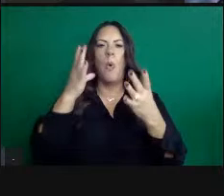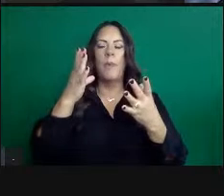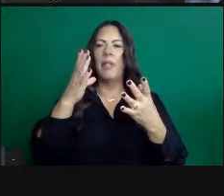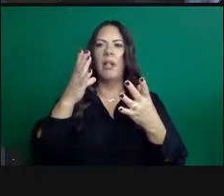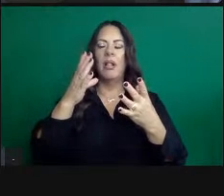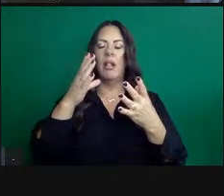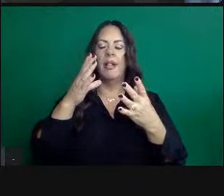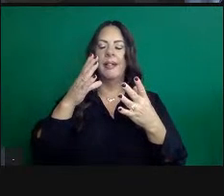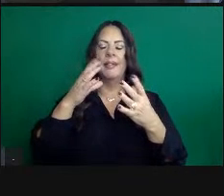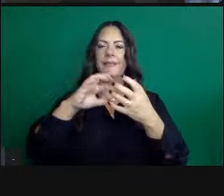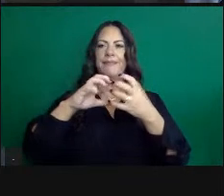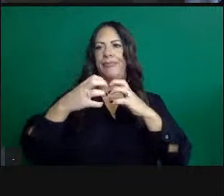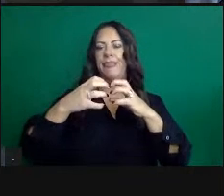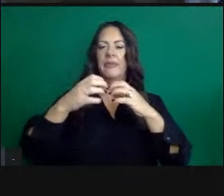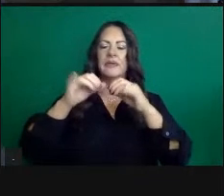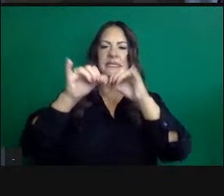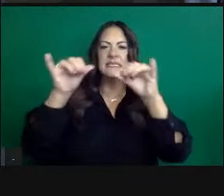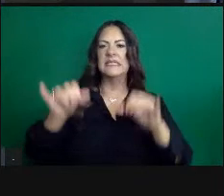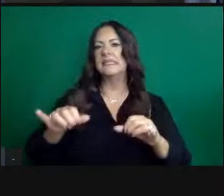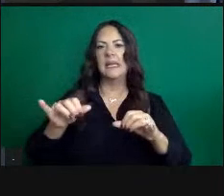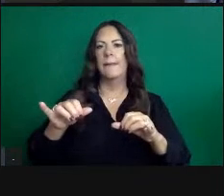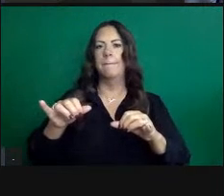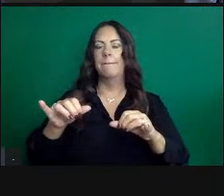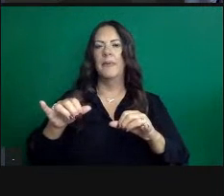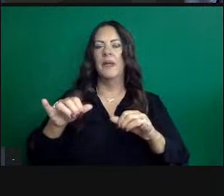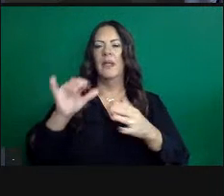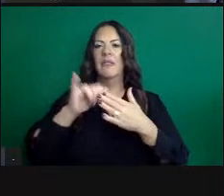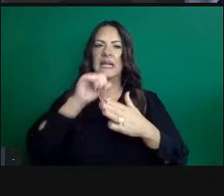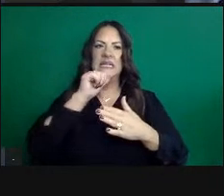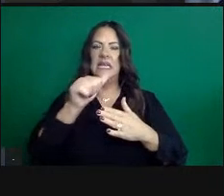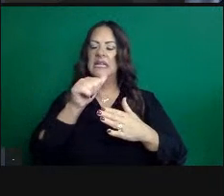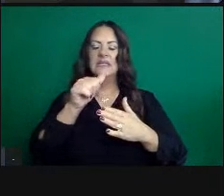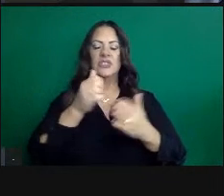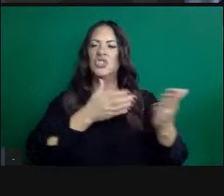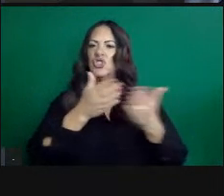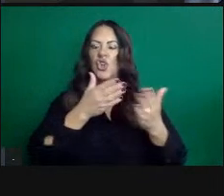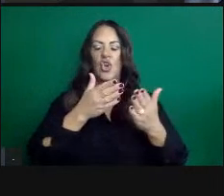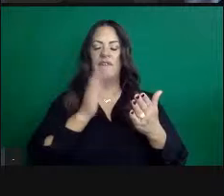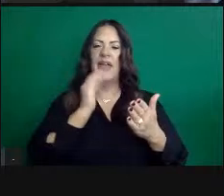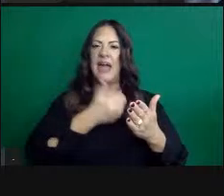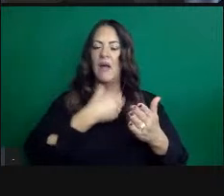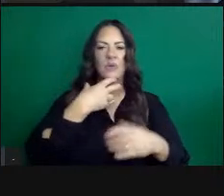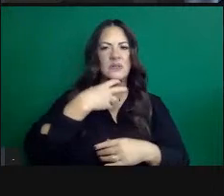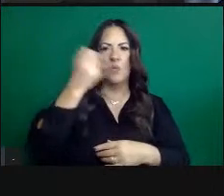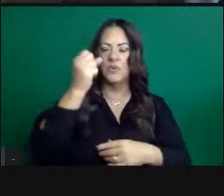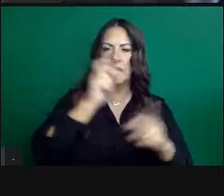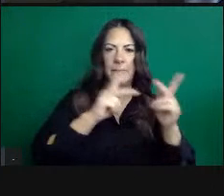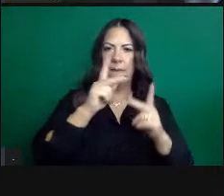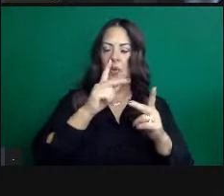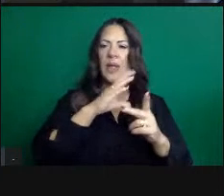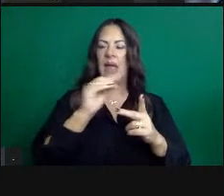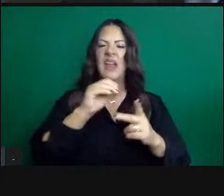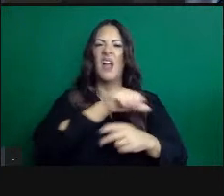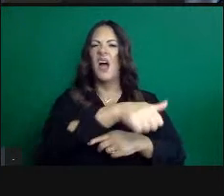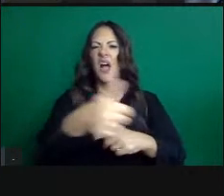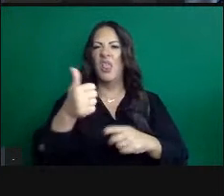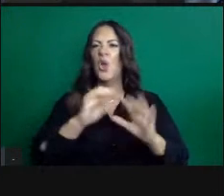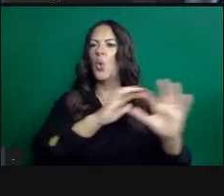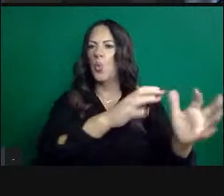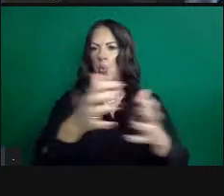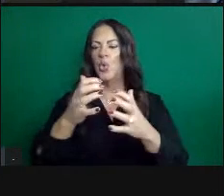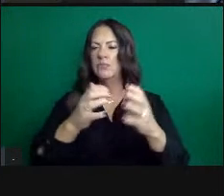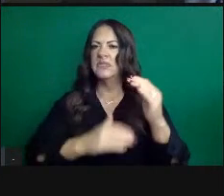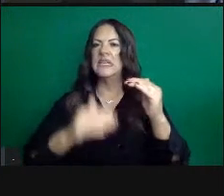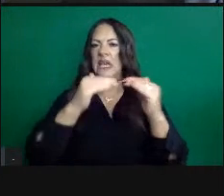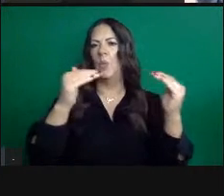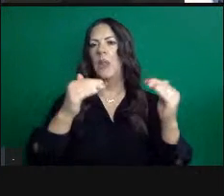that was clearly amplified. So I wanted to say thank you for bringing this master plan forward. I want